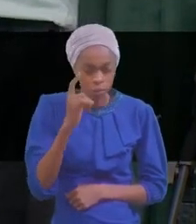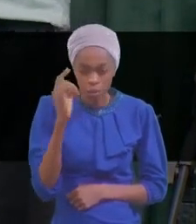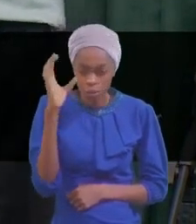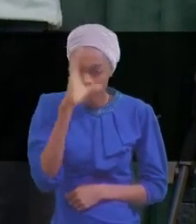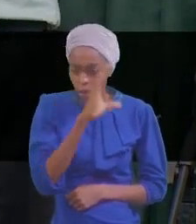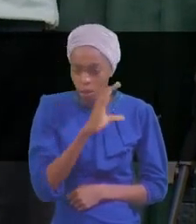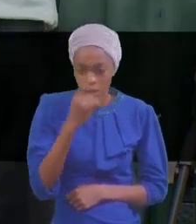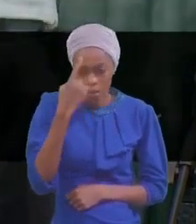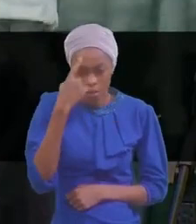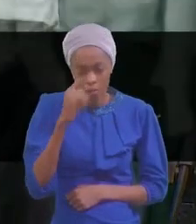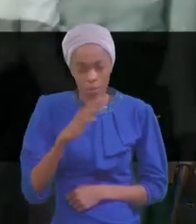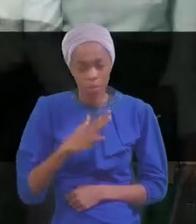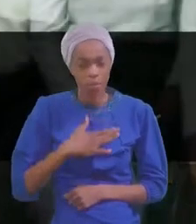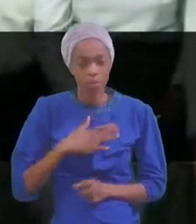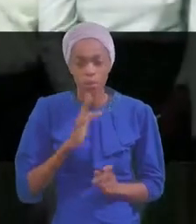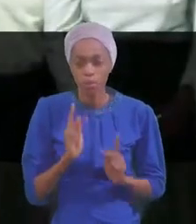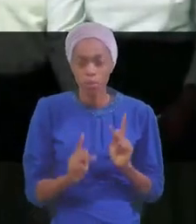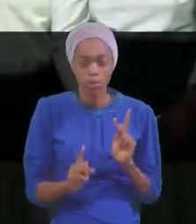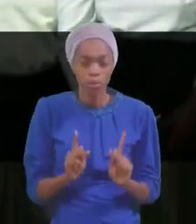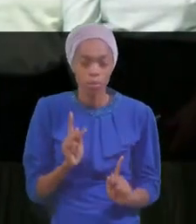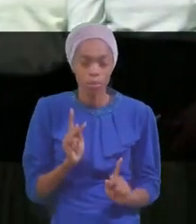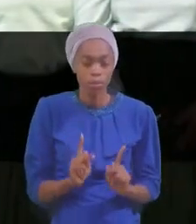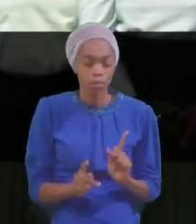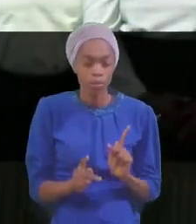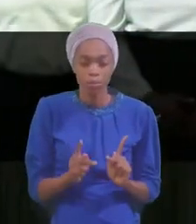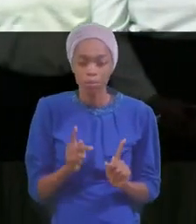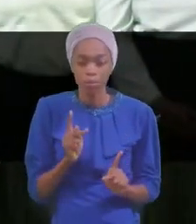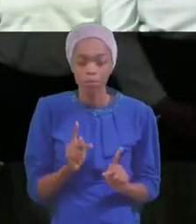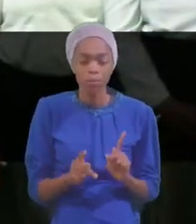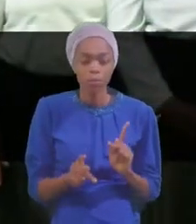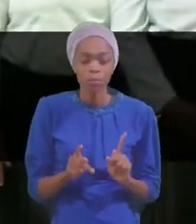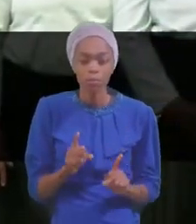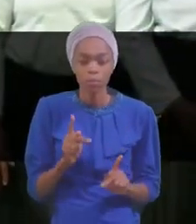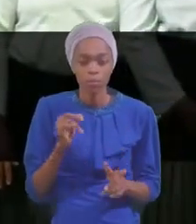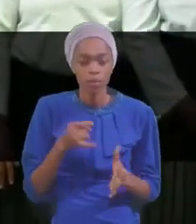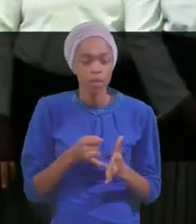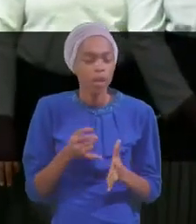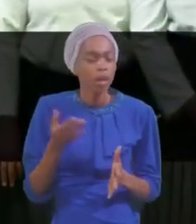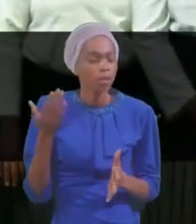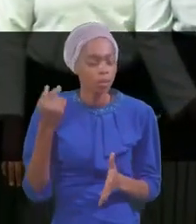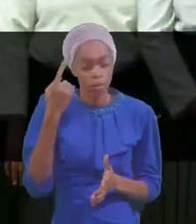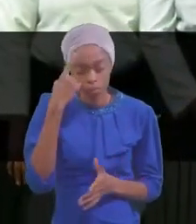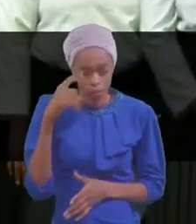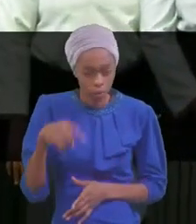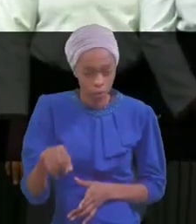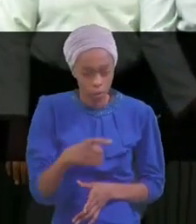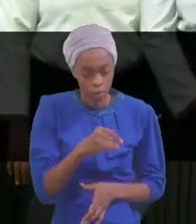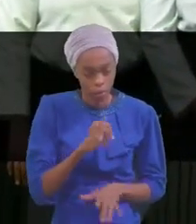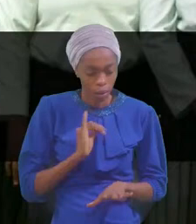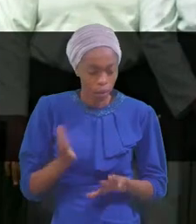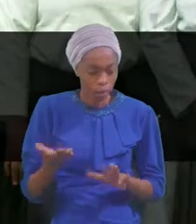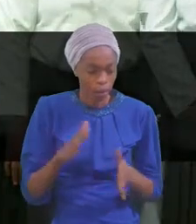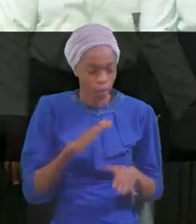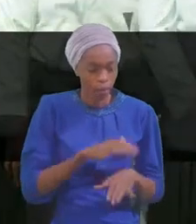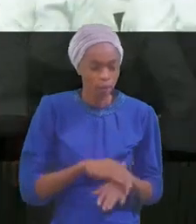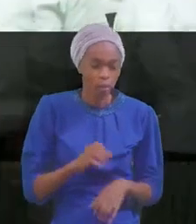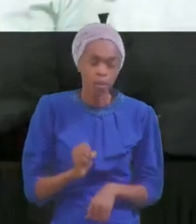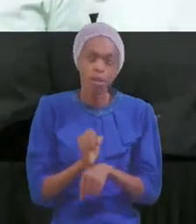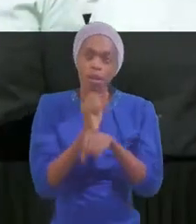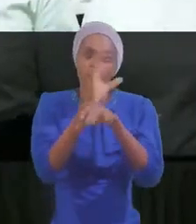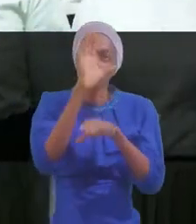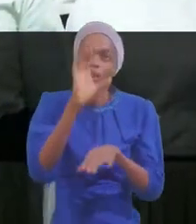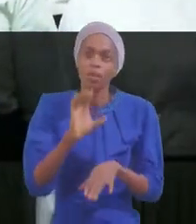Will you search for my people? Search for my people. It was on the last night